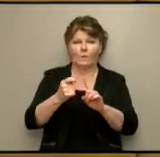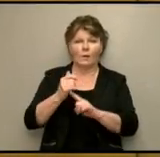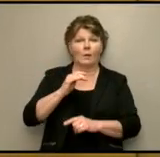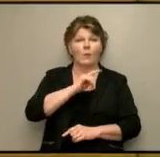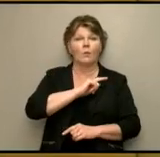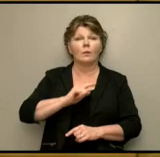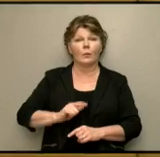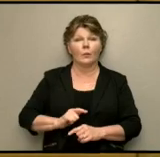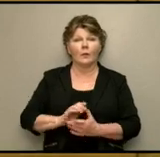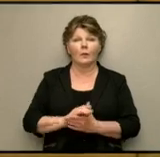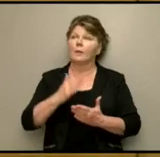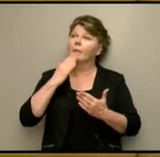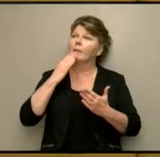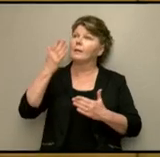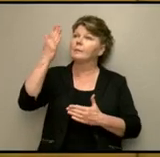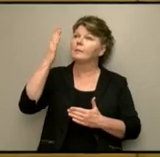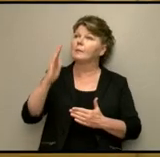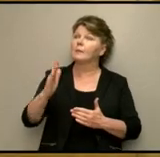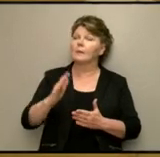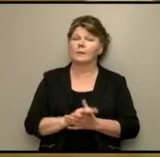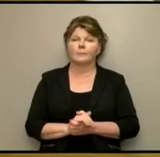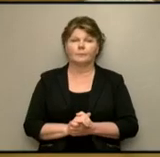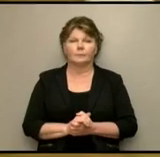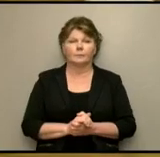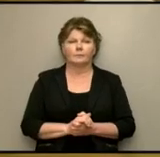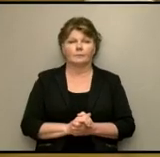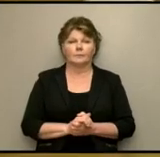Lord. Thanks be to God.